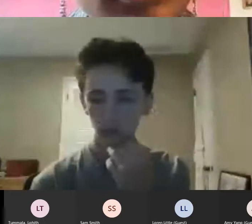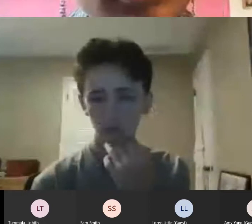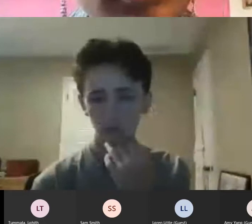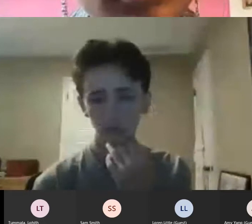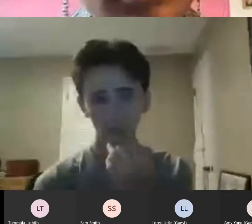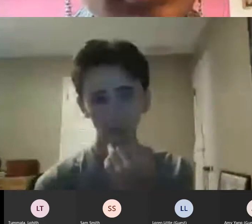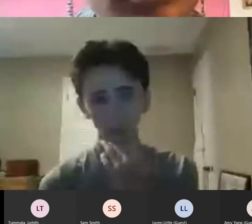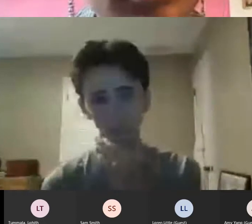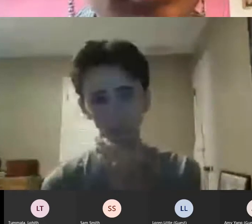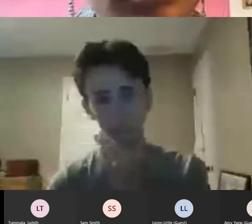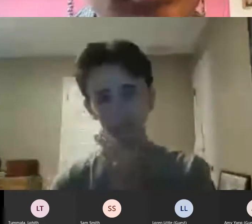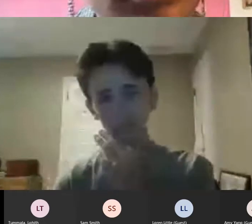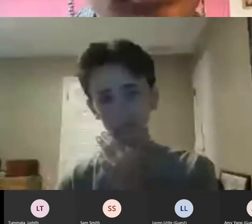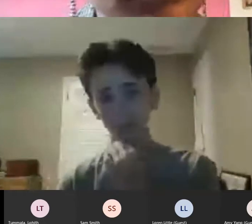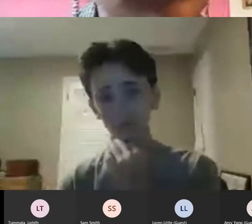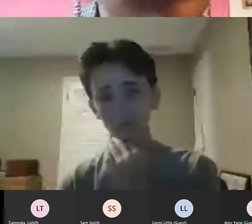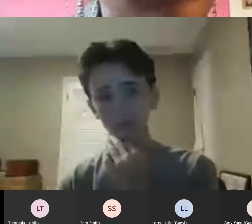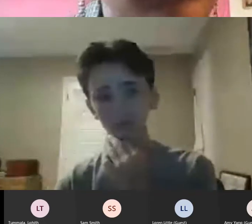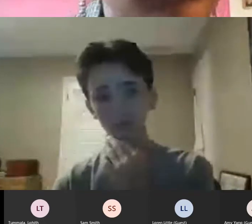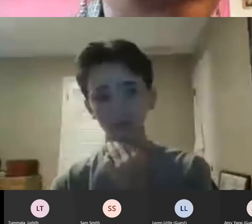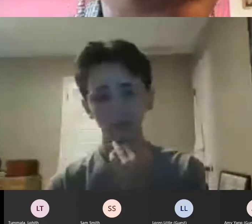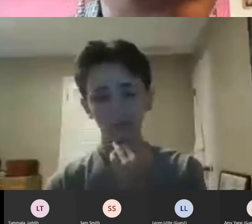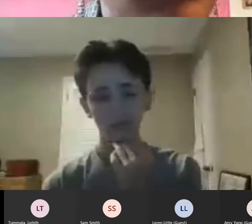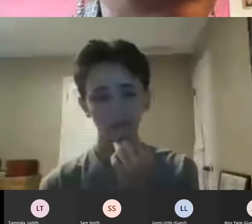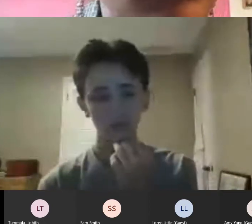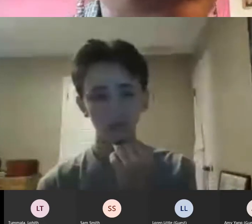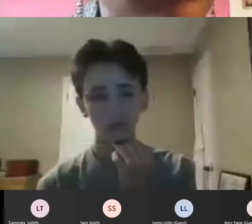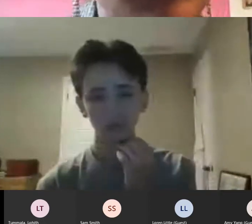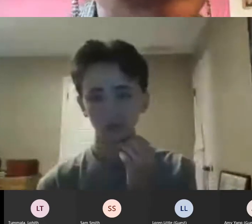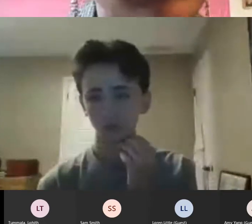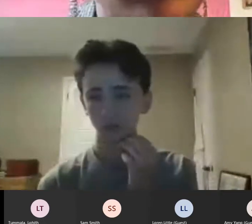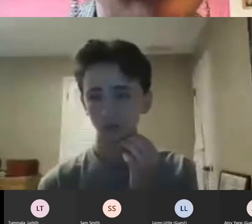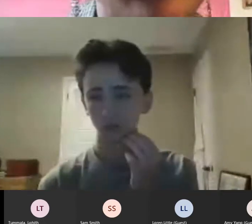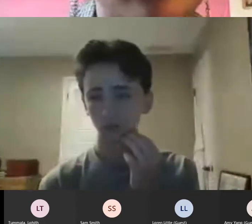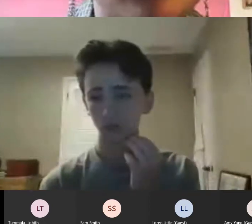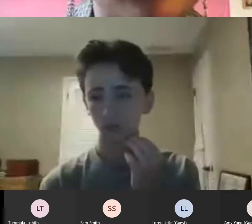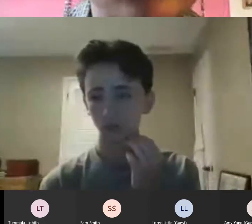NTI 2.0. And I know Dr. Foster is on the agenda, as well as